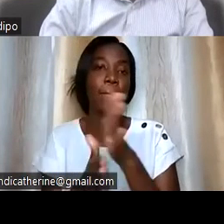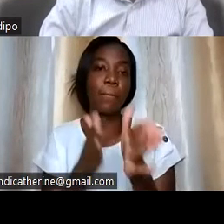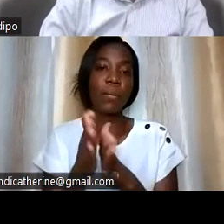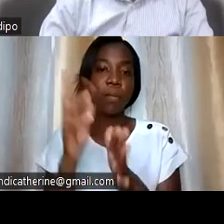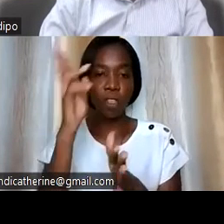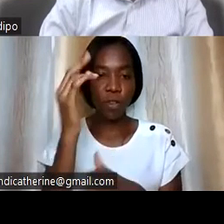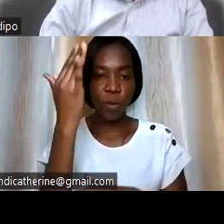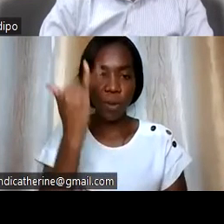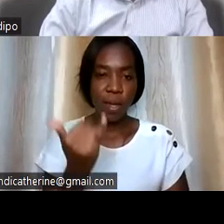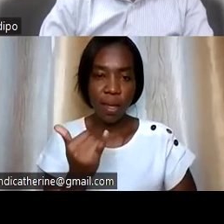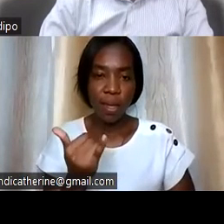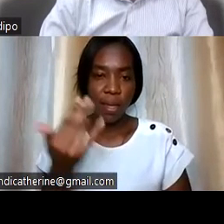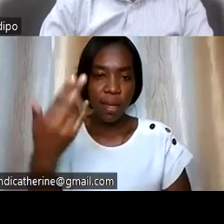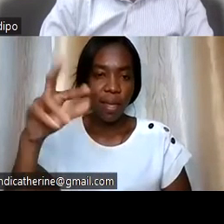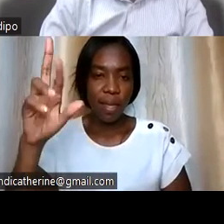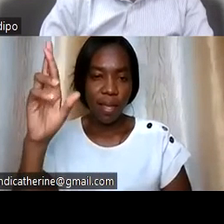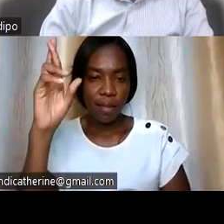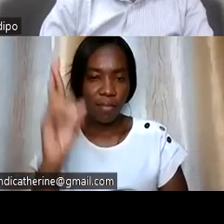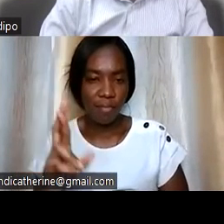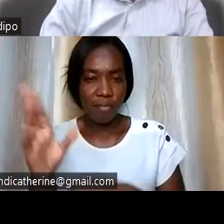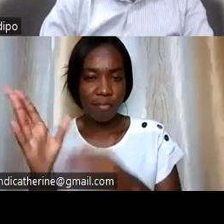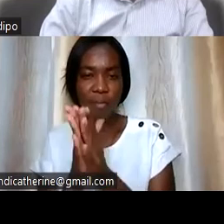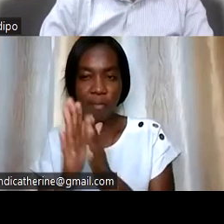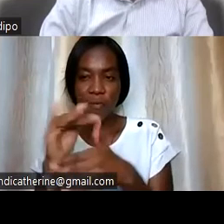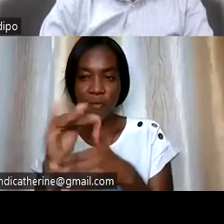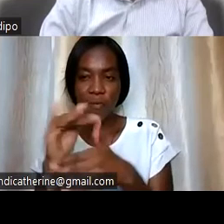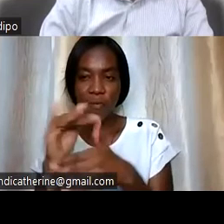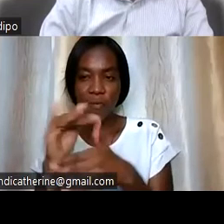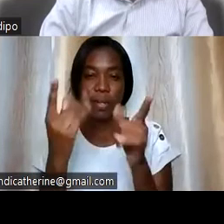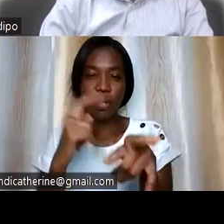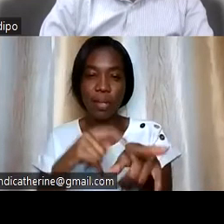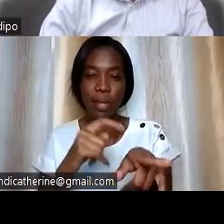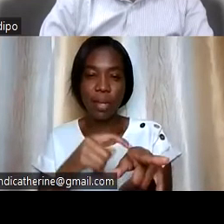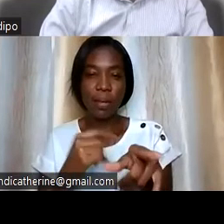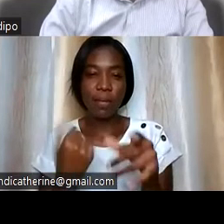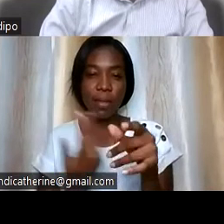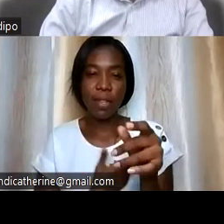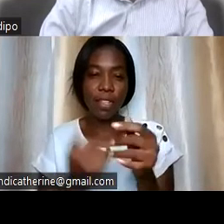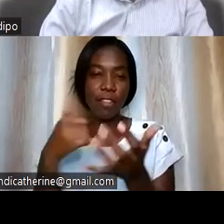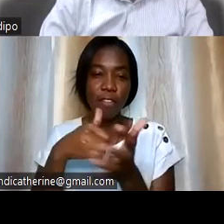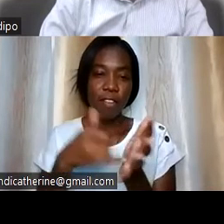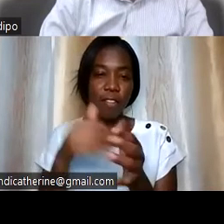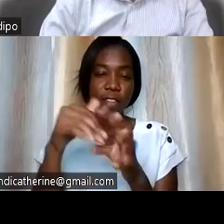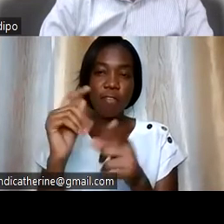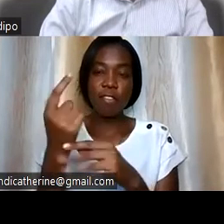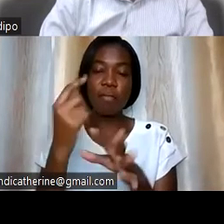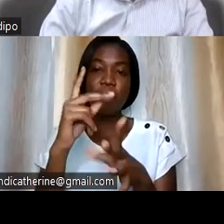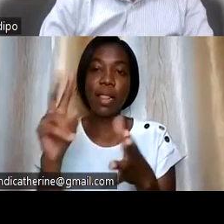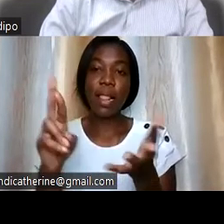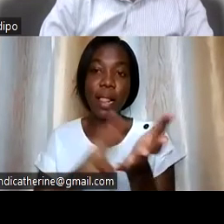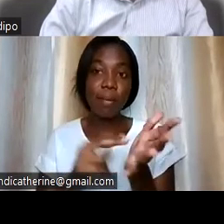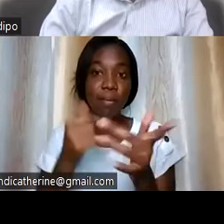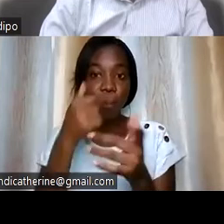a crisis manager is because most times we are never involved in the first place. Proposals are written without